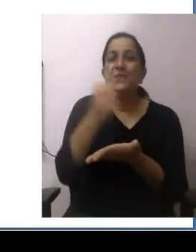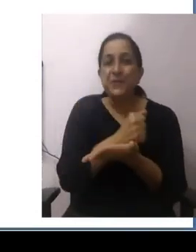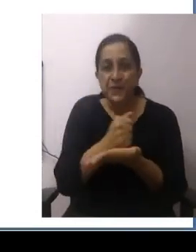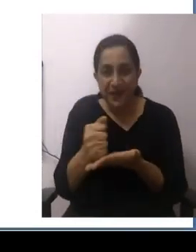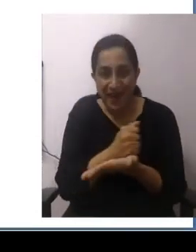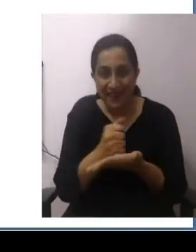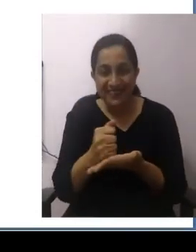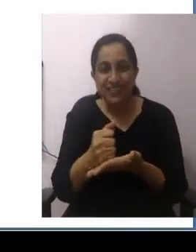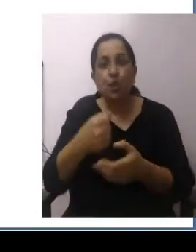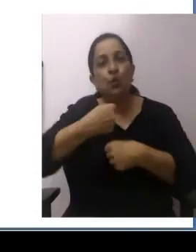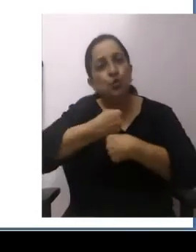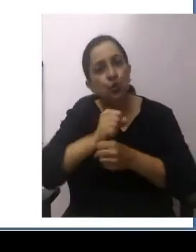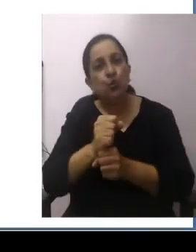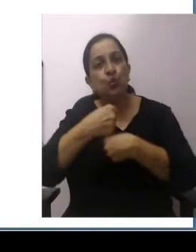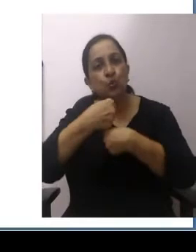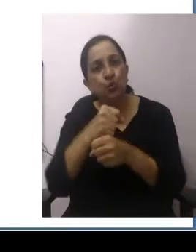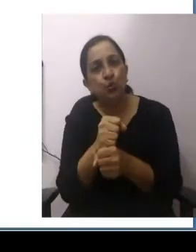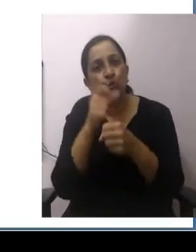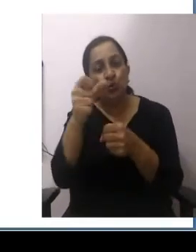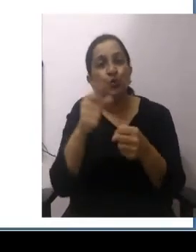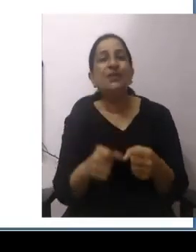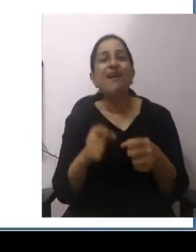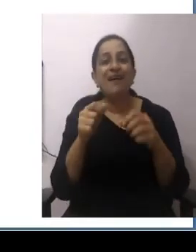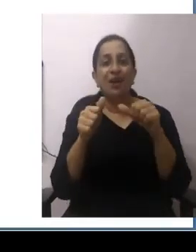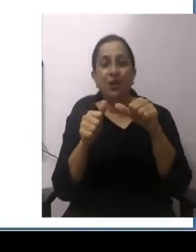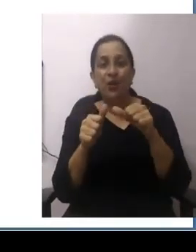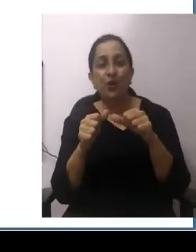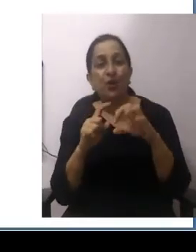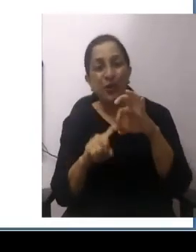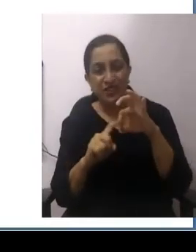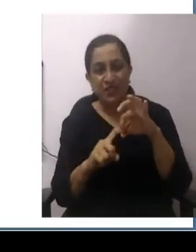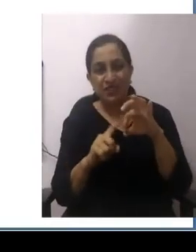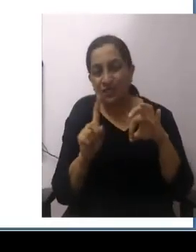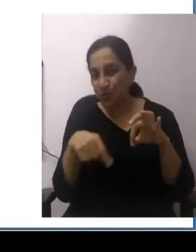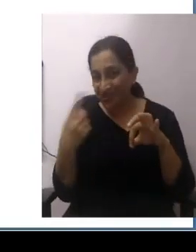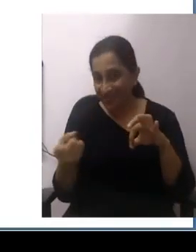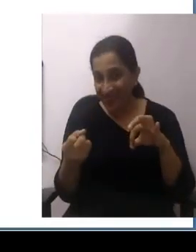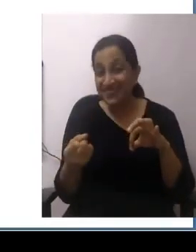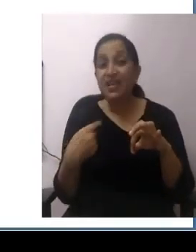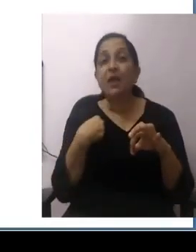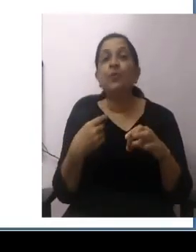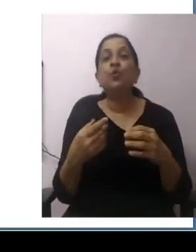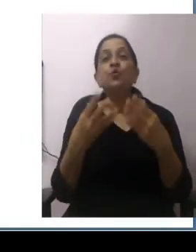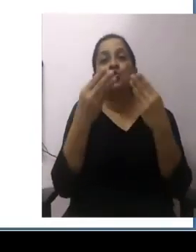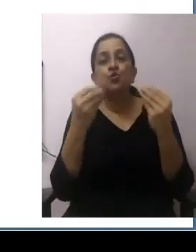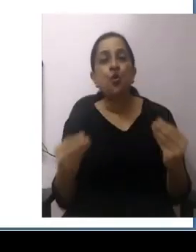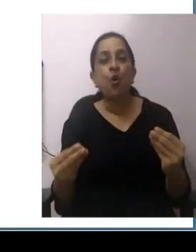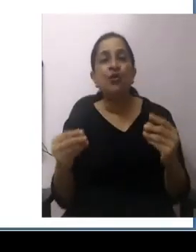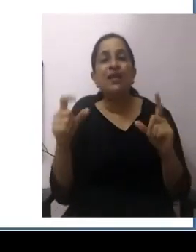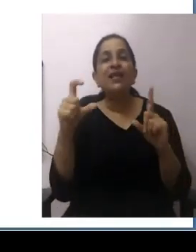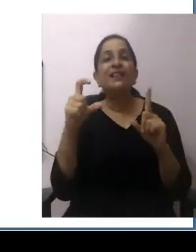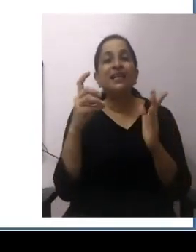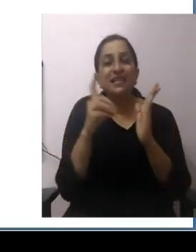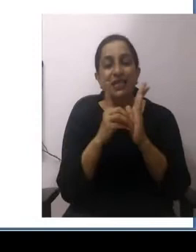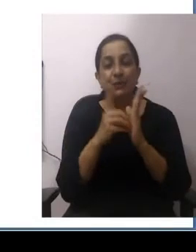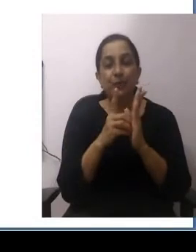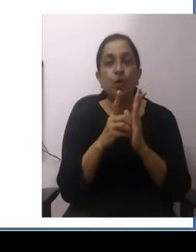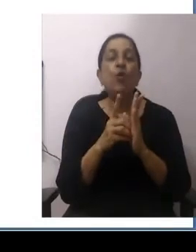give later for a particular paper. That is, I am next solving the Diploma